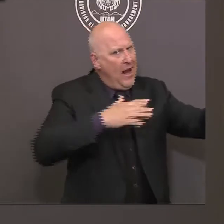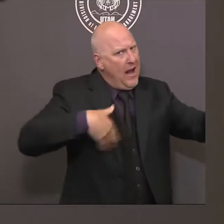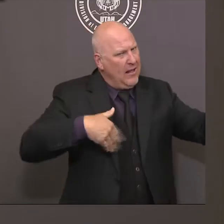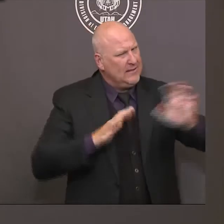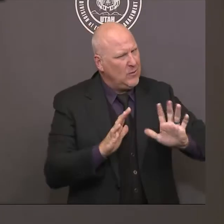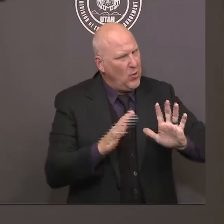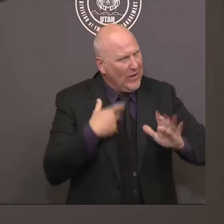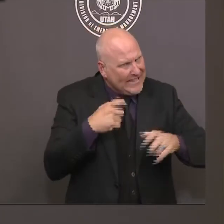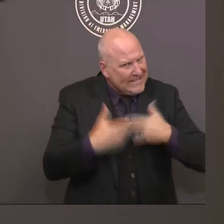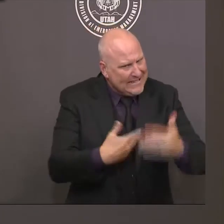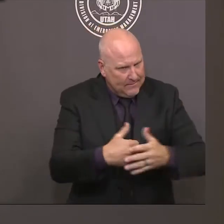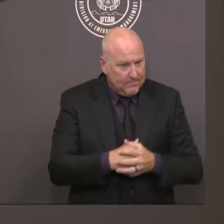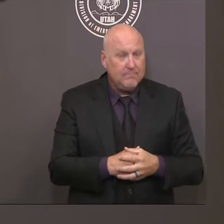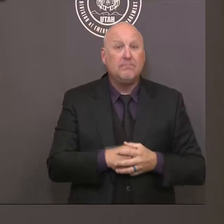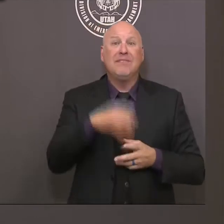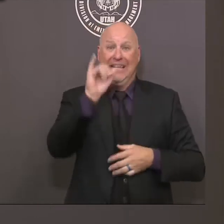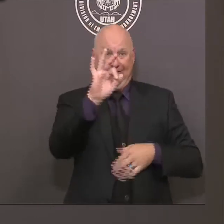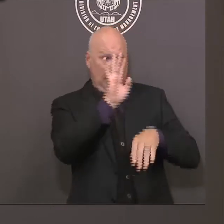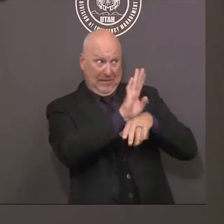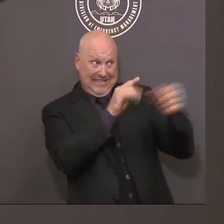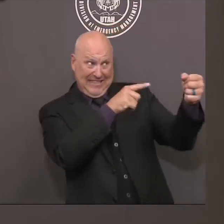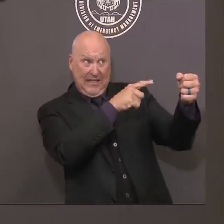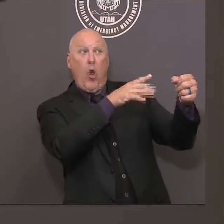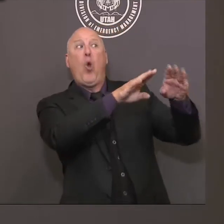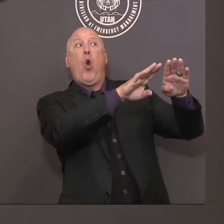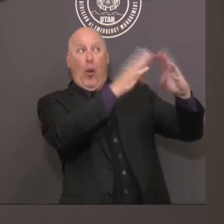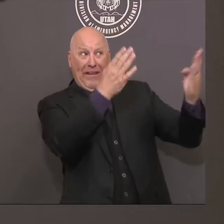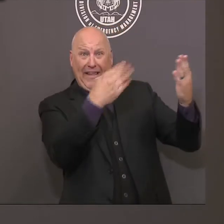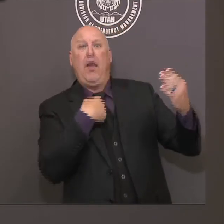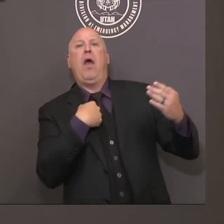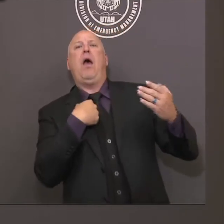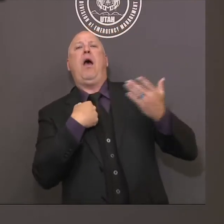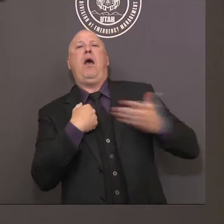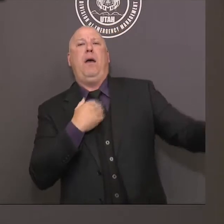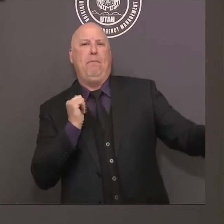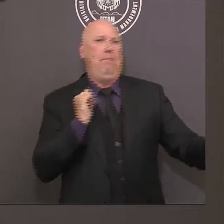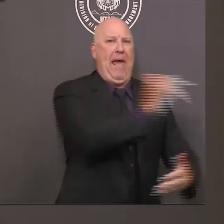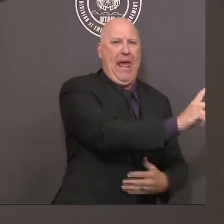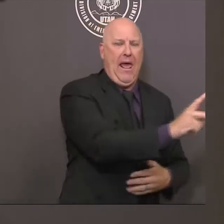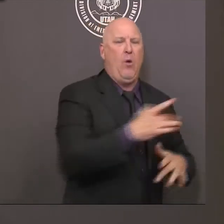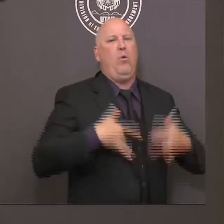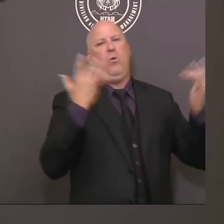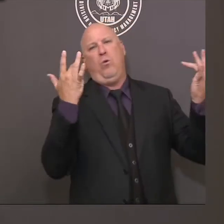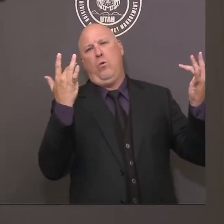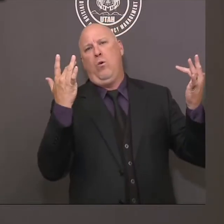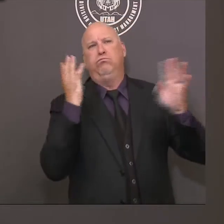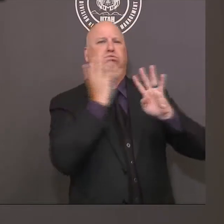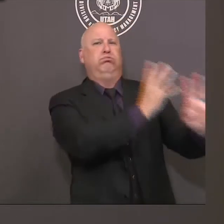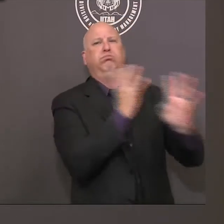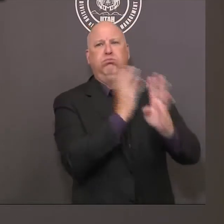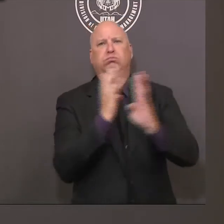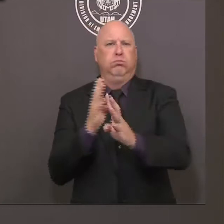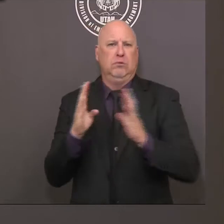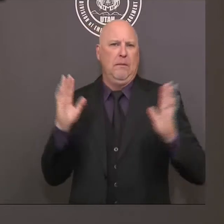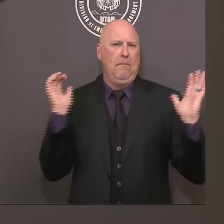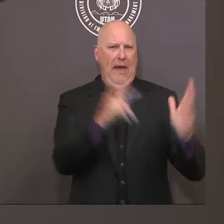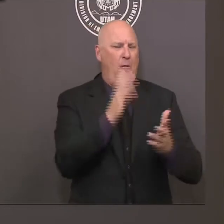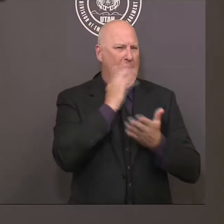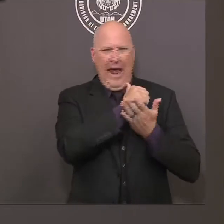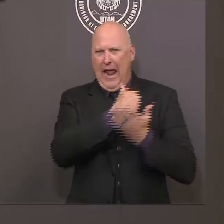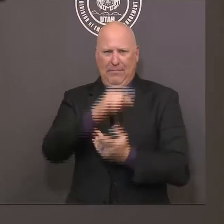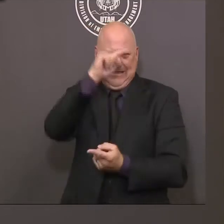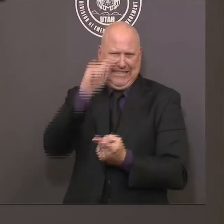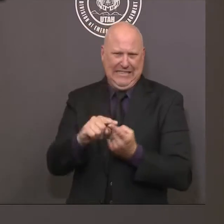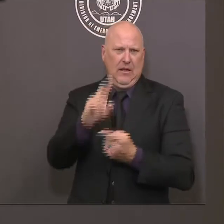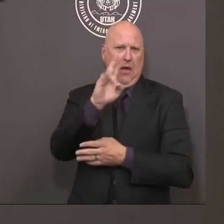employees, our focus is on making sure those jobs survive and those employees can return quickly. We also